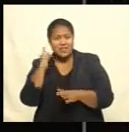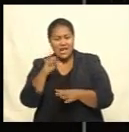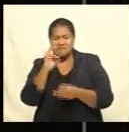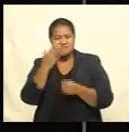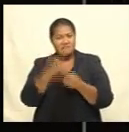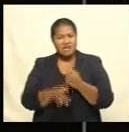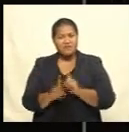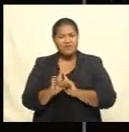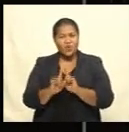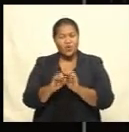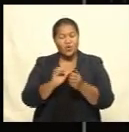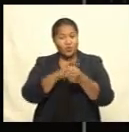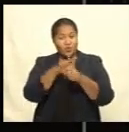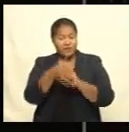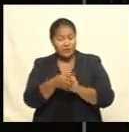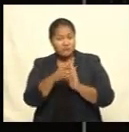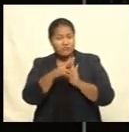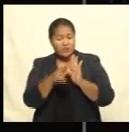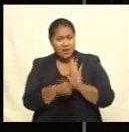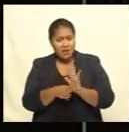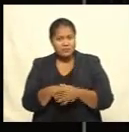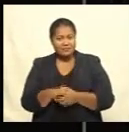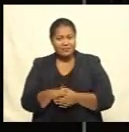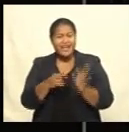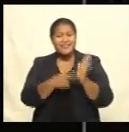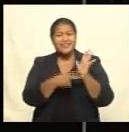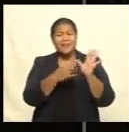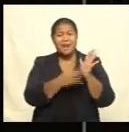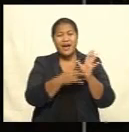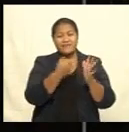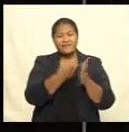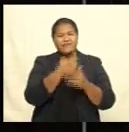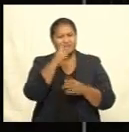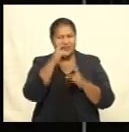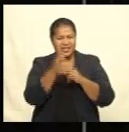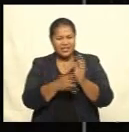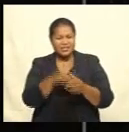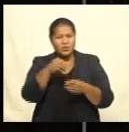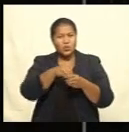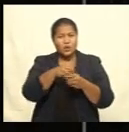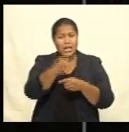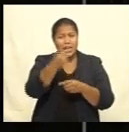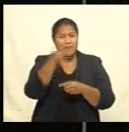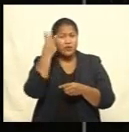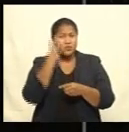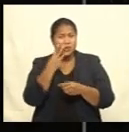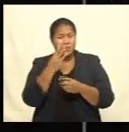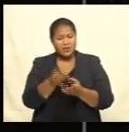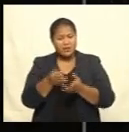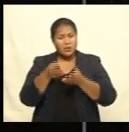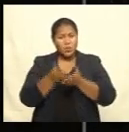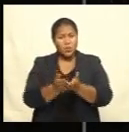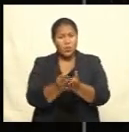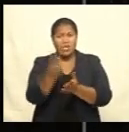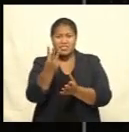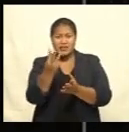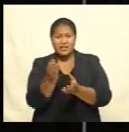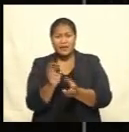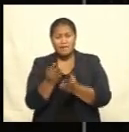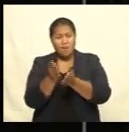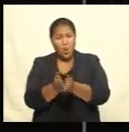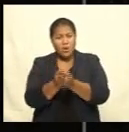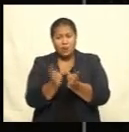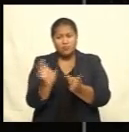with the COVID-19 restrictions. The Namara villagers, including 11 women, were travelling in 3 separate boats on Tuesday, carrying